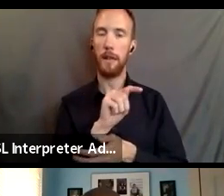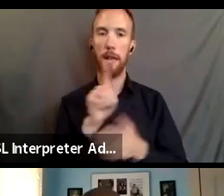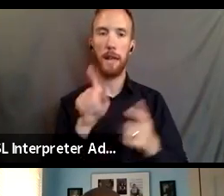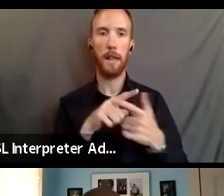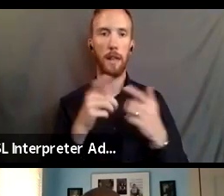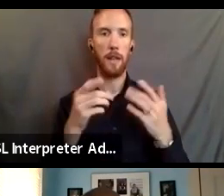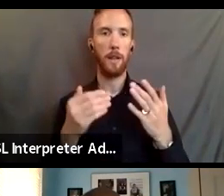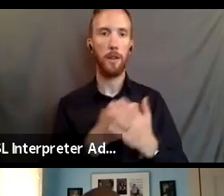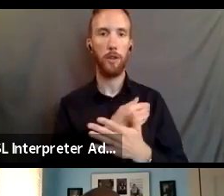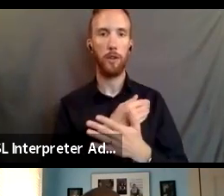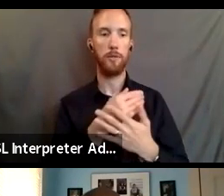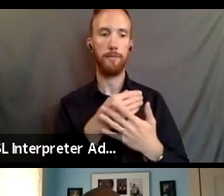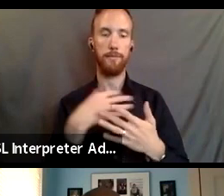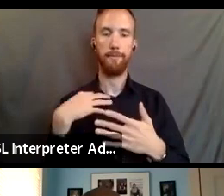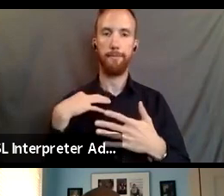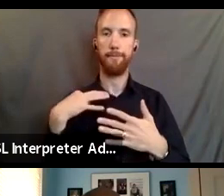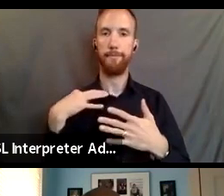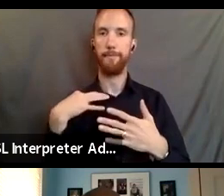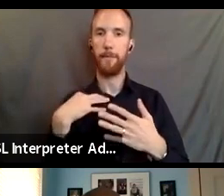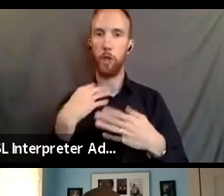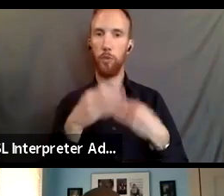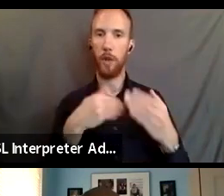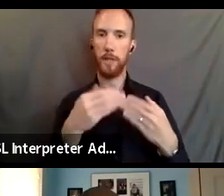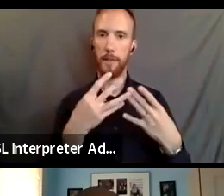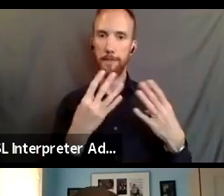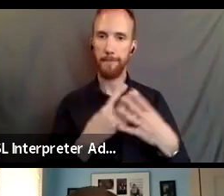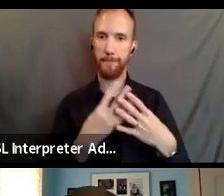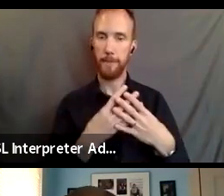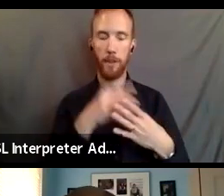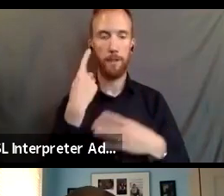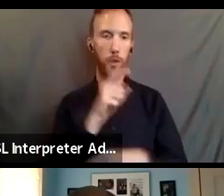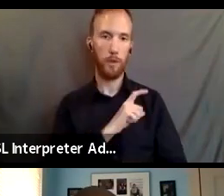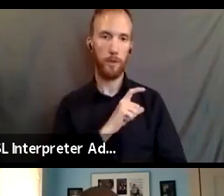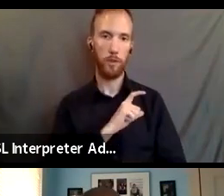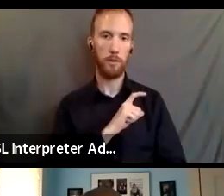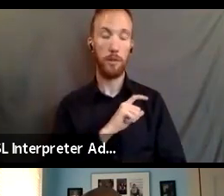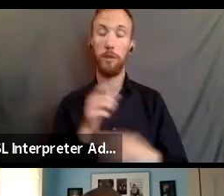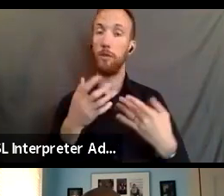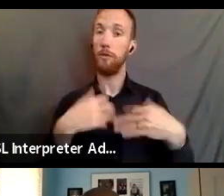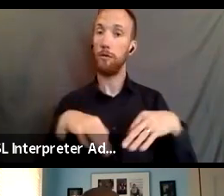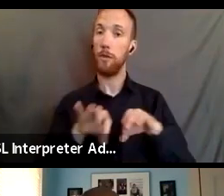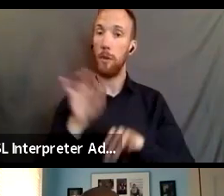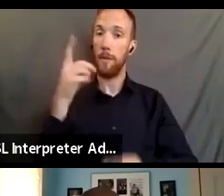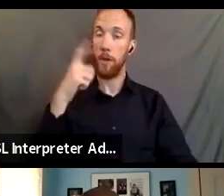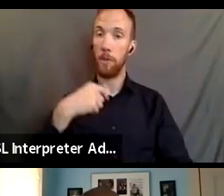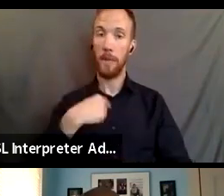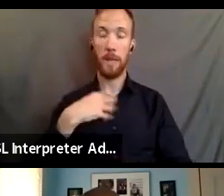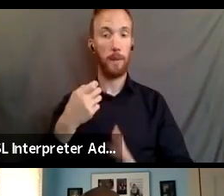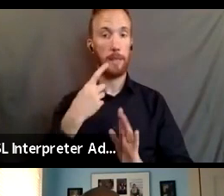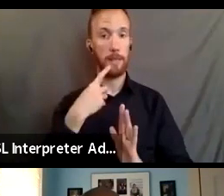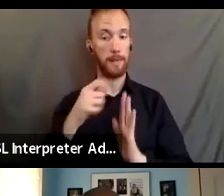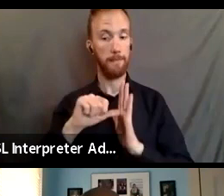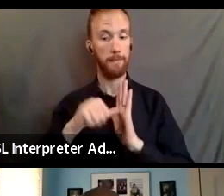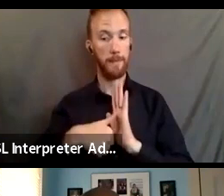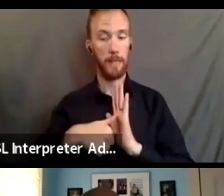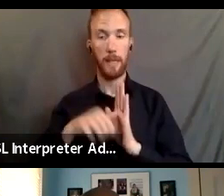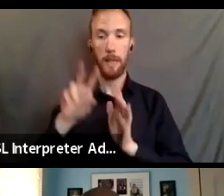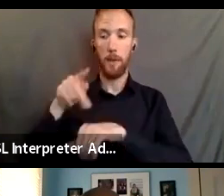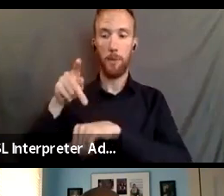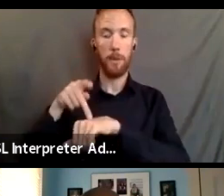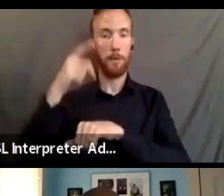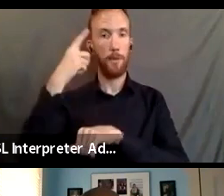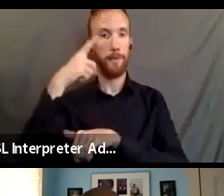officers of importance to me and i want to say this i want to repeat this of importance to me is that the principal of each